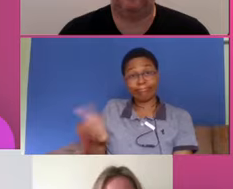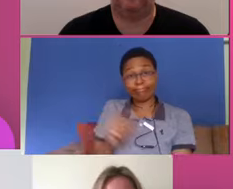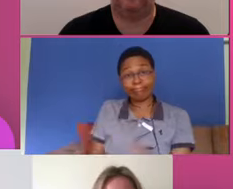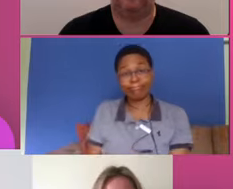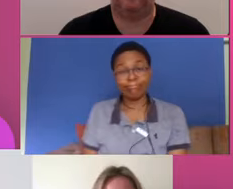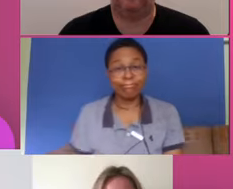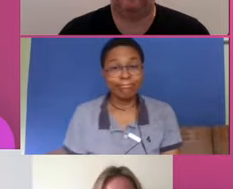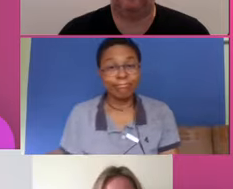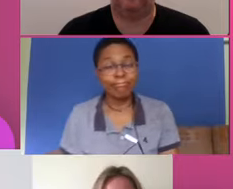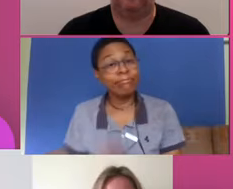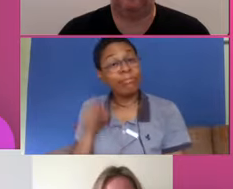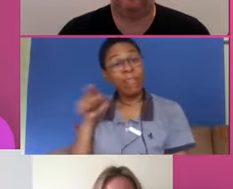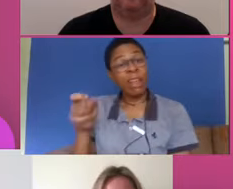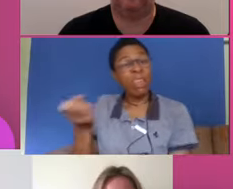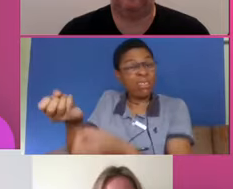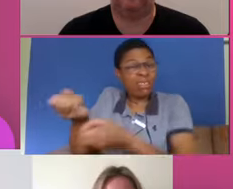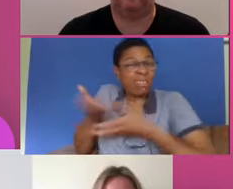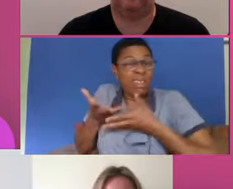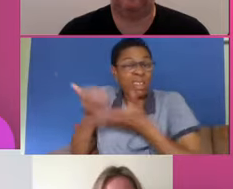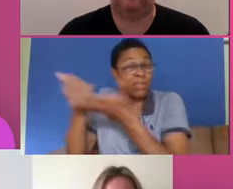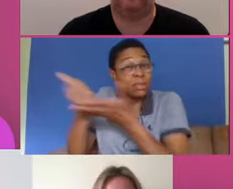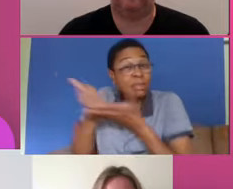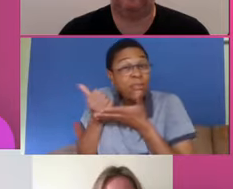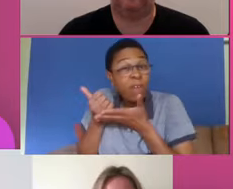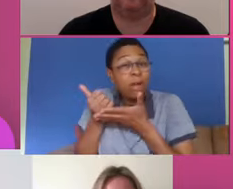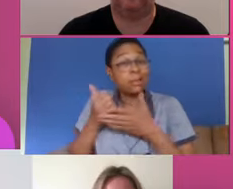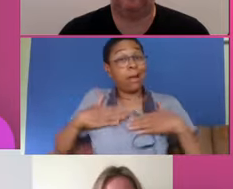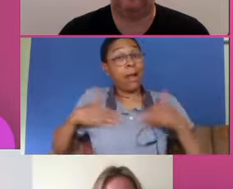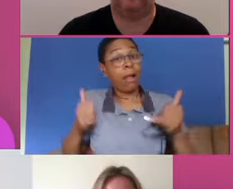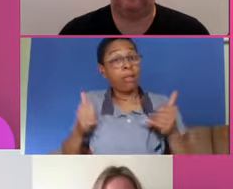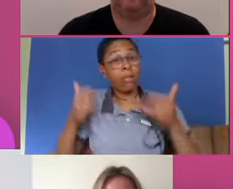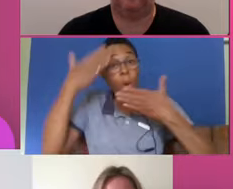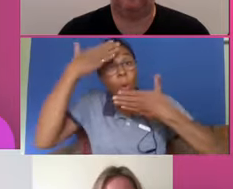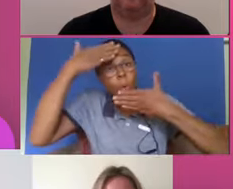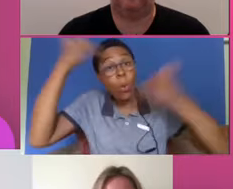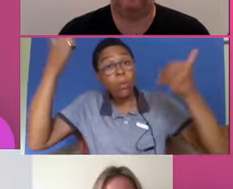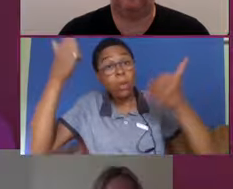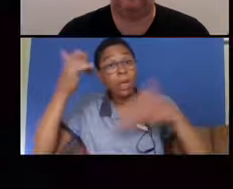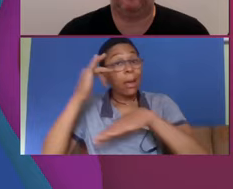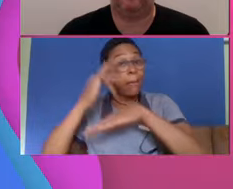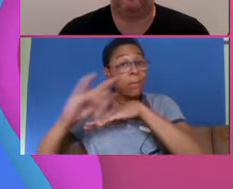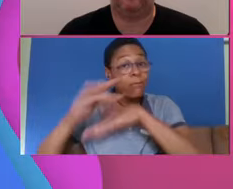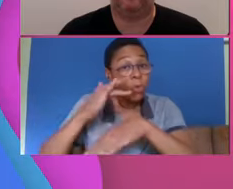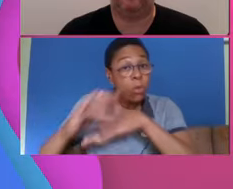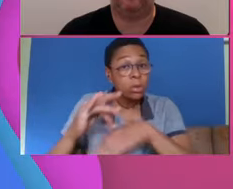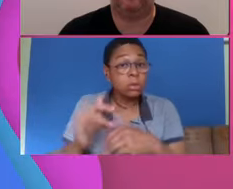in dancers' health, well-being, and performance.